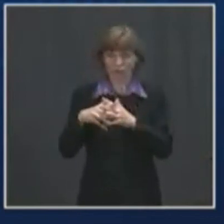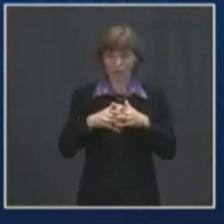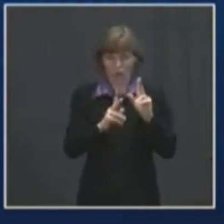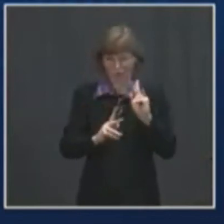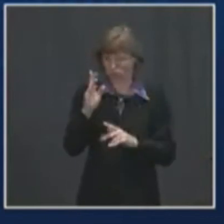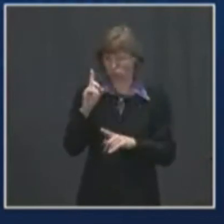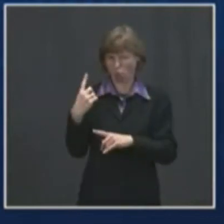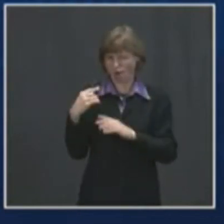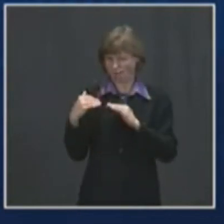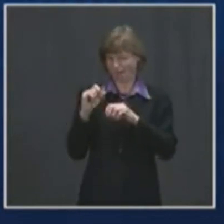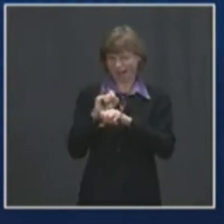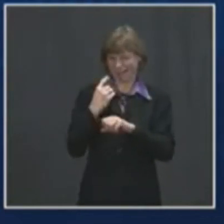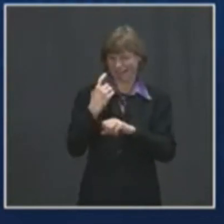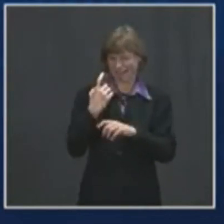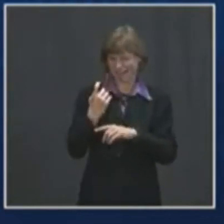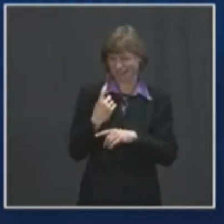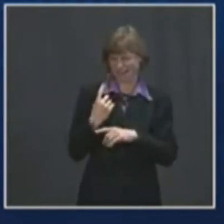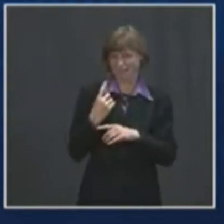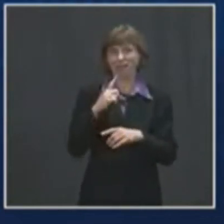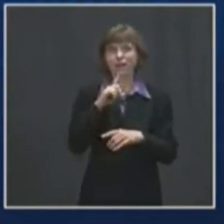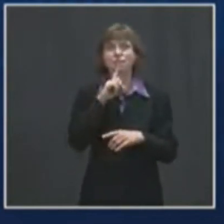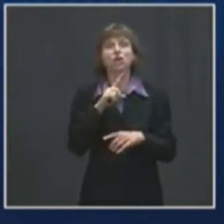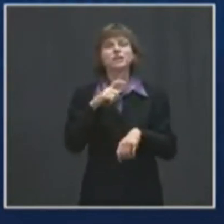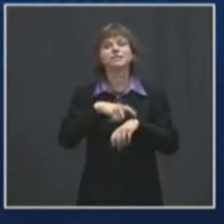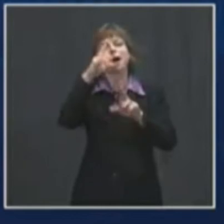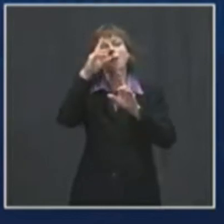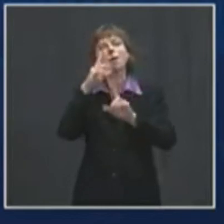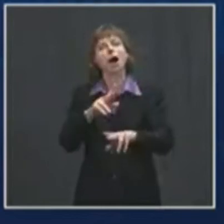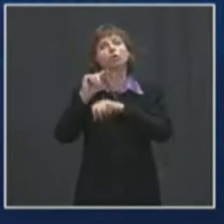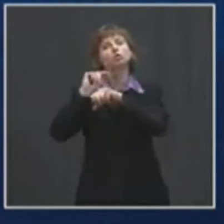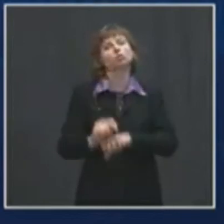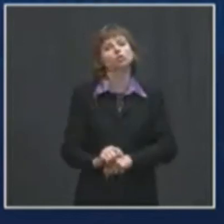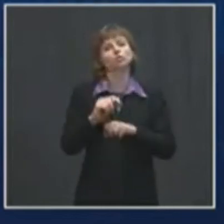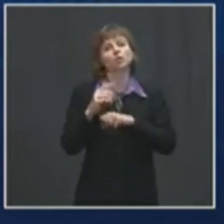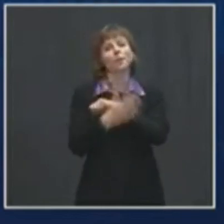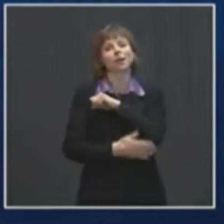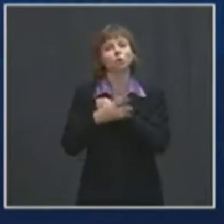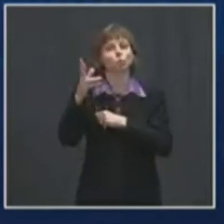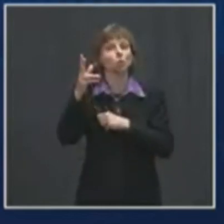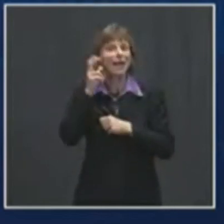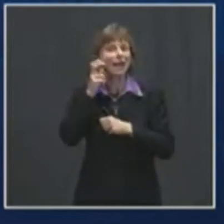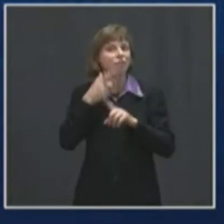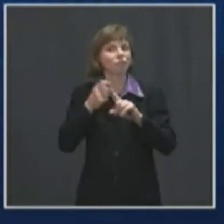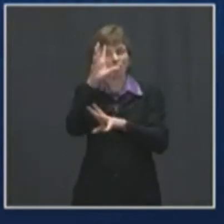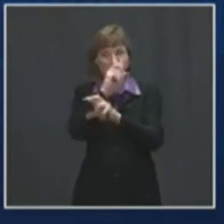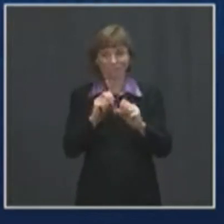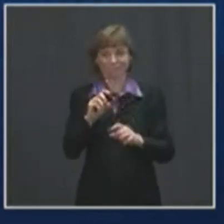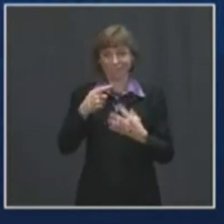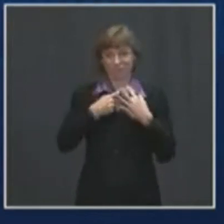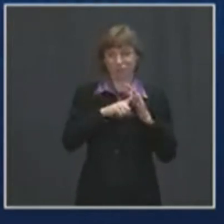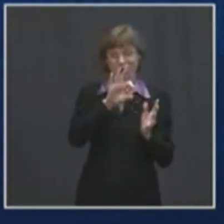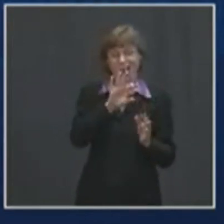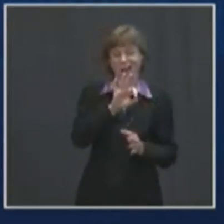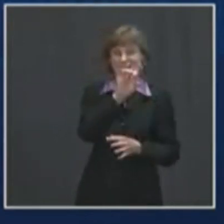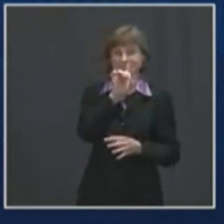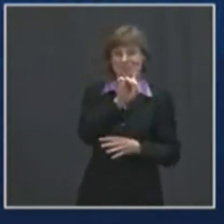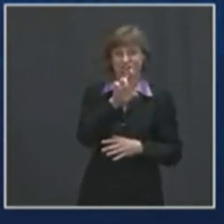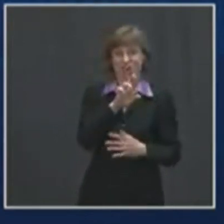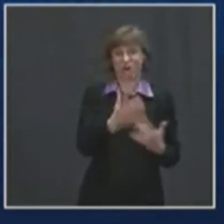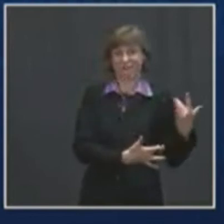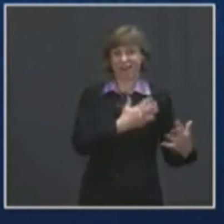asked earlier this week. There is a time-honored tradition in the country of hearing from the President in this way, from FDR's fireside chats to Ronald